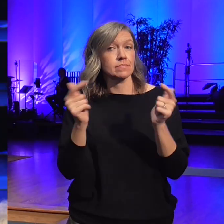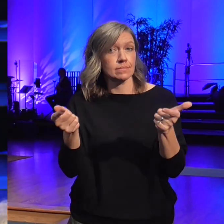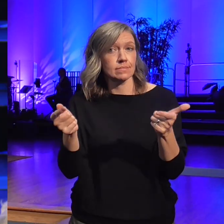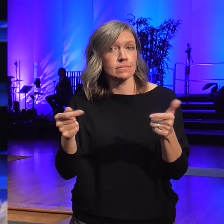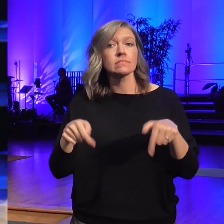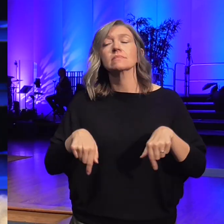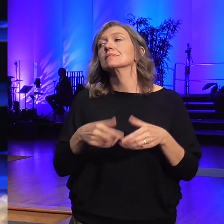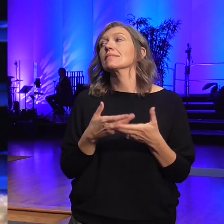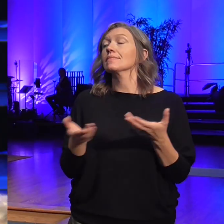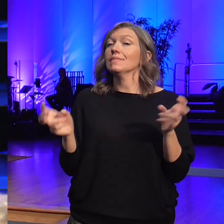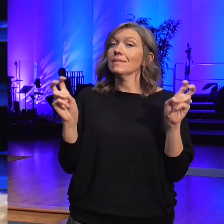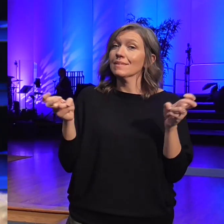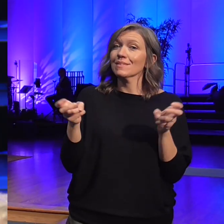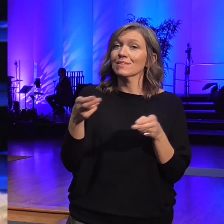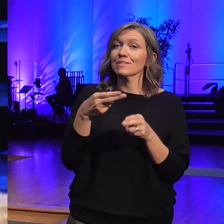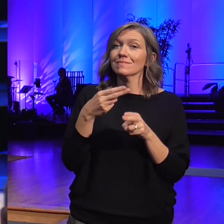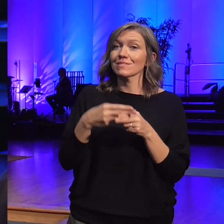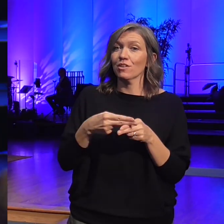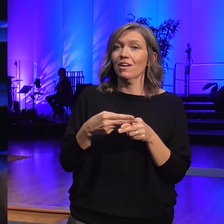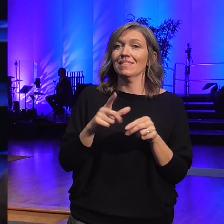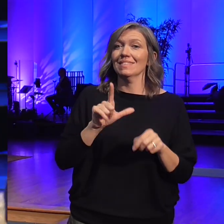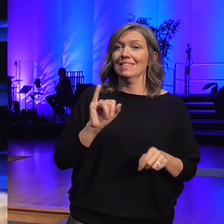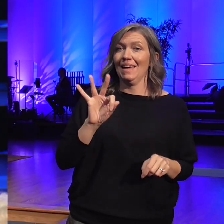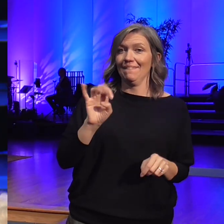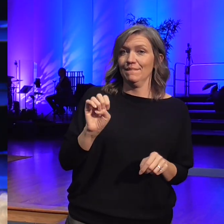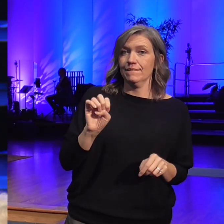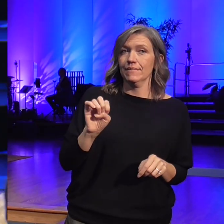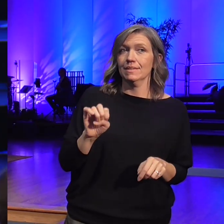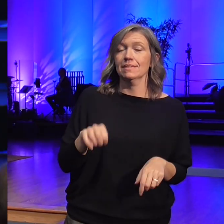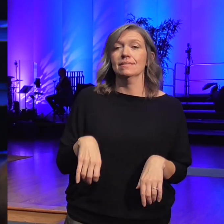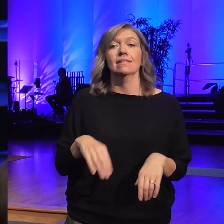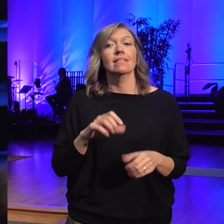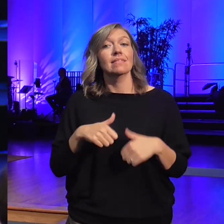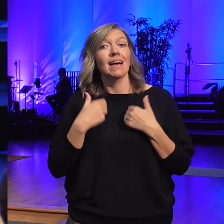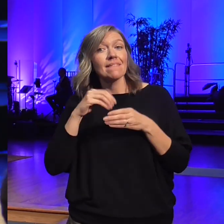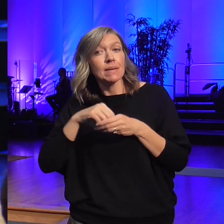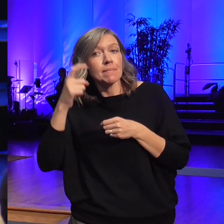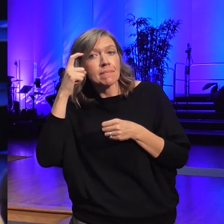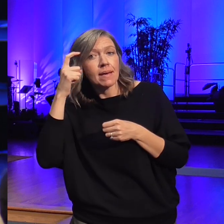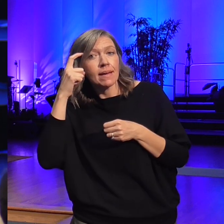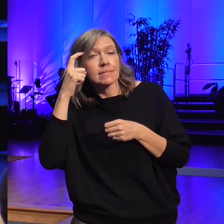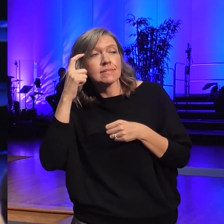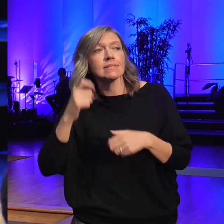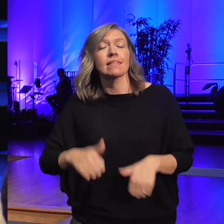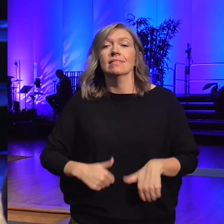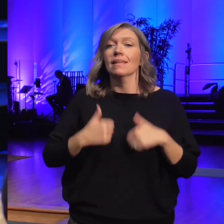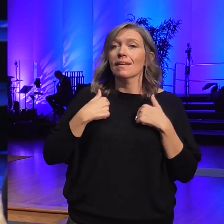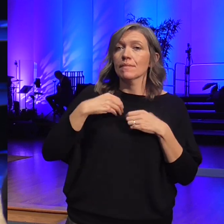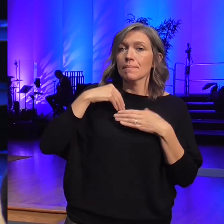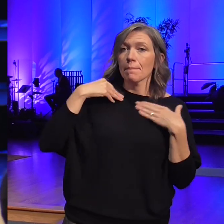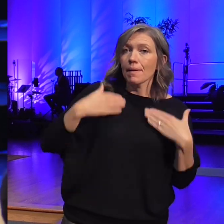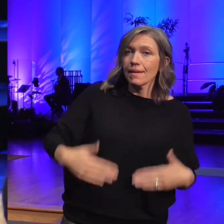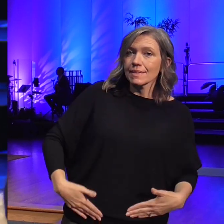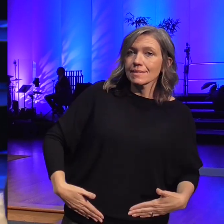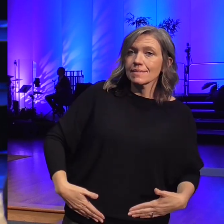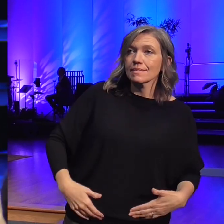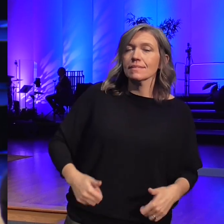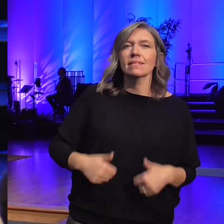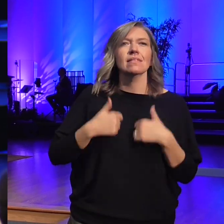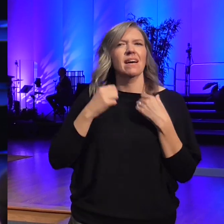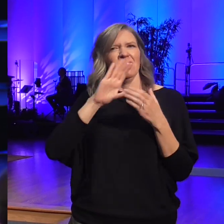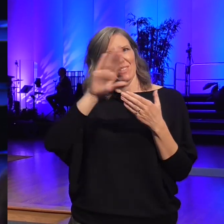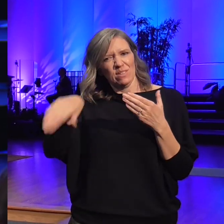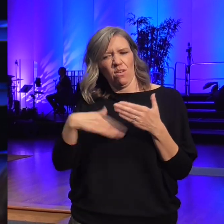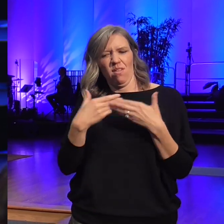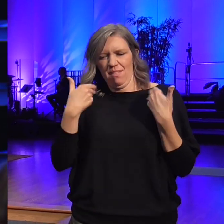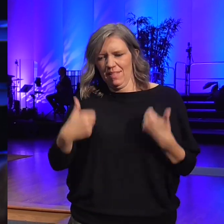It is this thing called life. Life is in my mind. Life is in my body. Life is all that